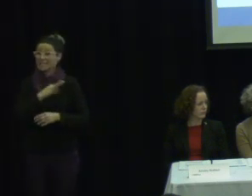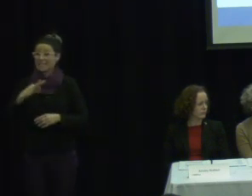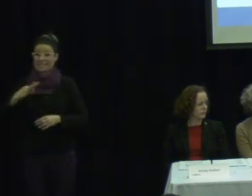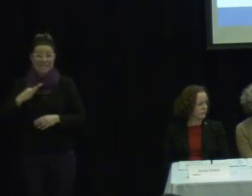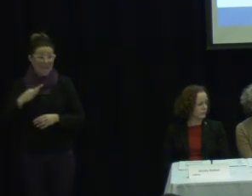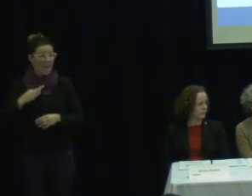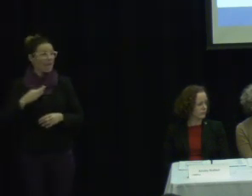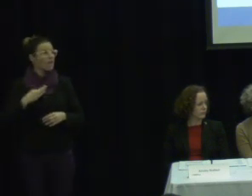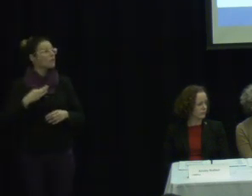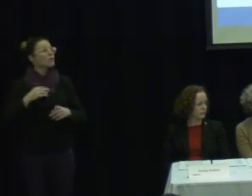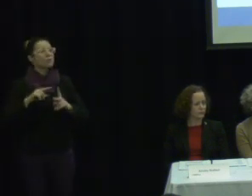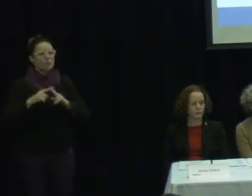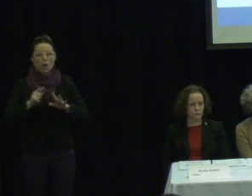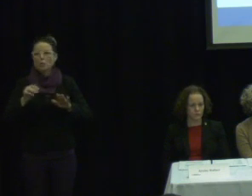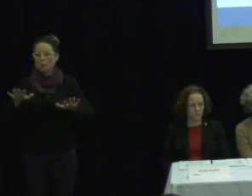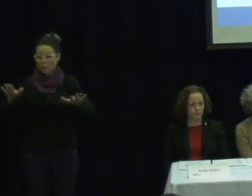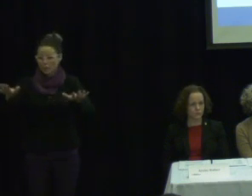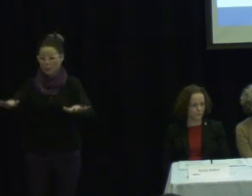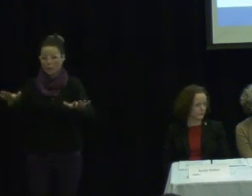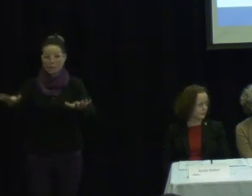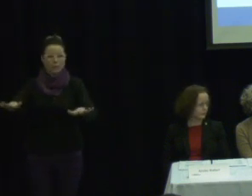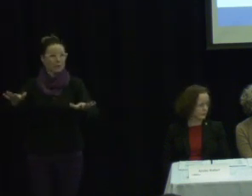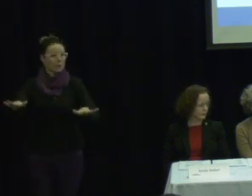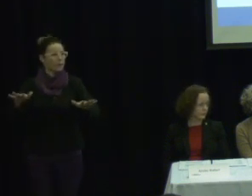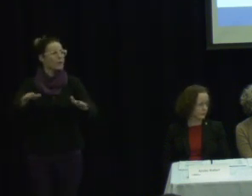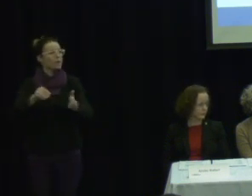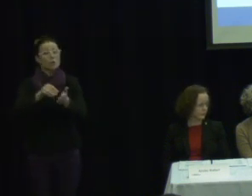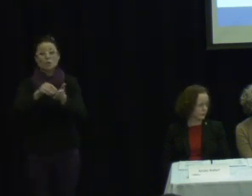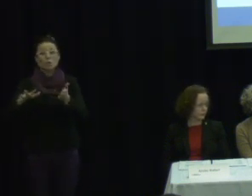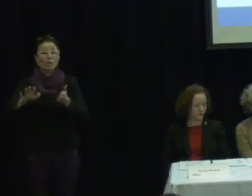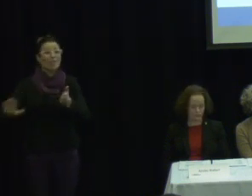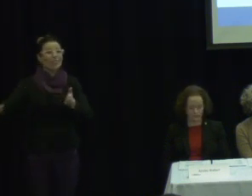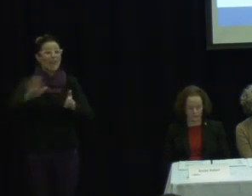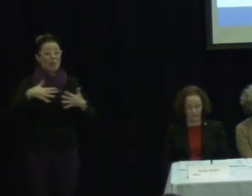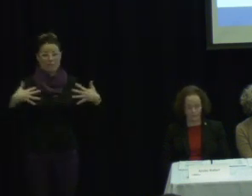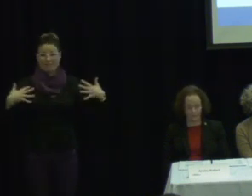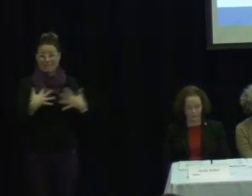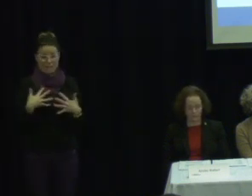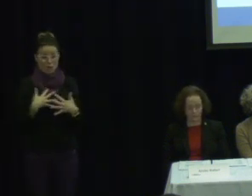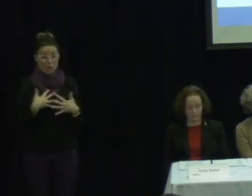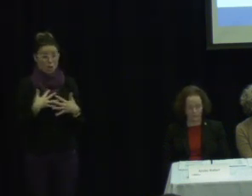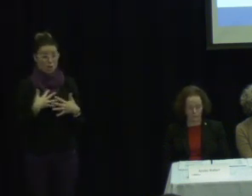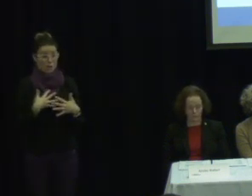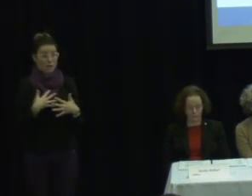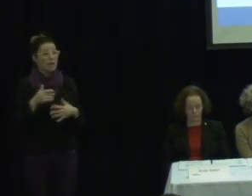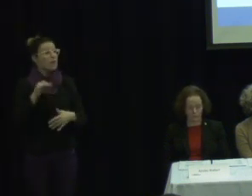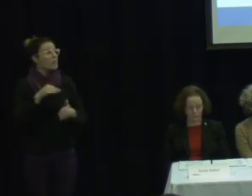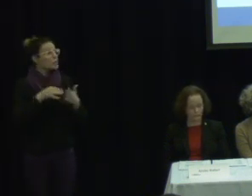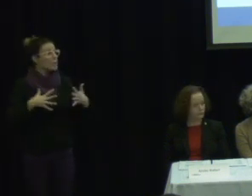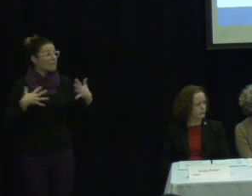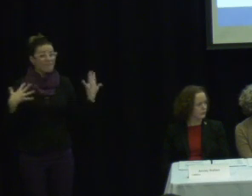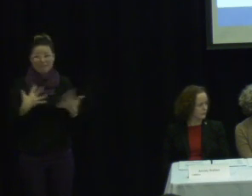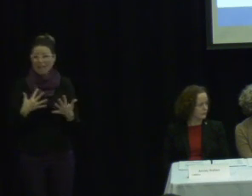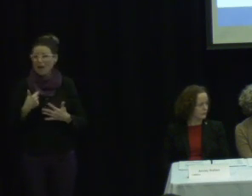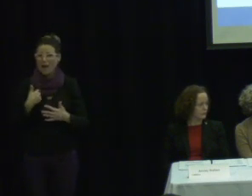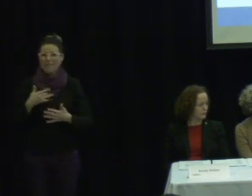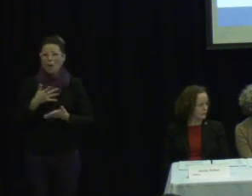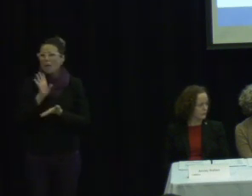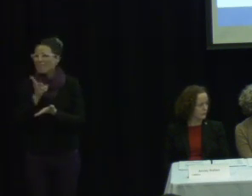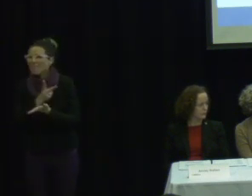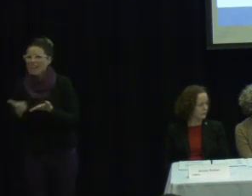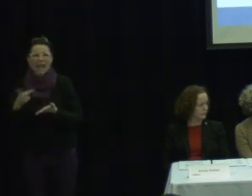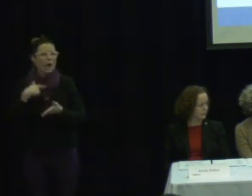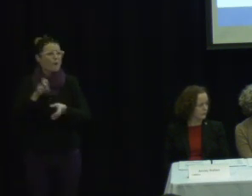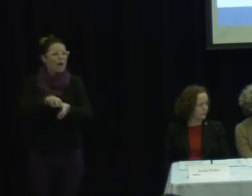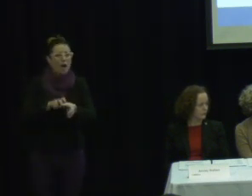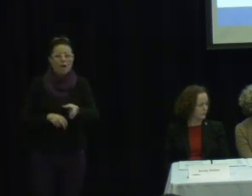about students here. They're saying, I want you to succeed. What do I have to do to help you succeed? There are people who are spending that time on